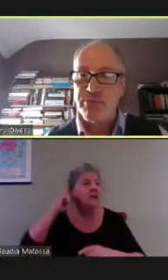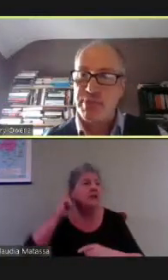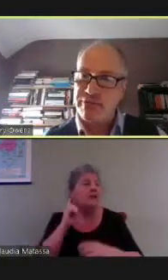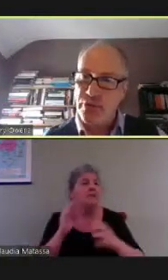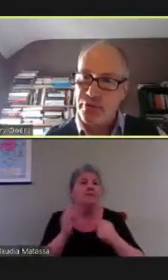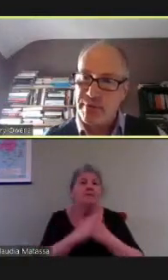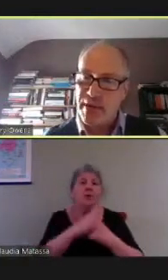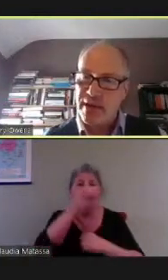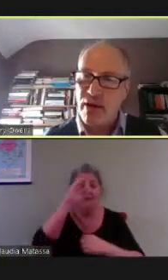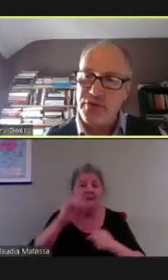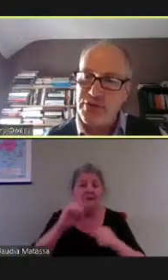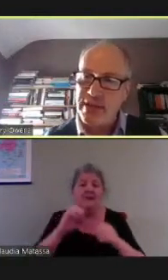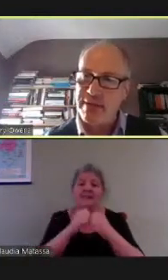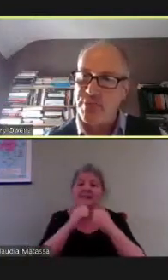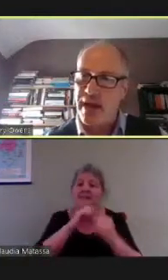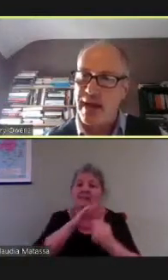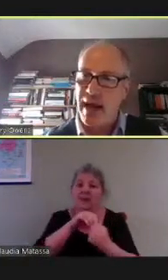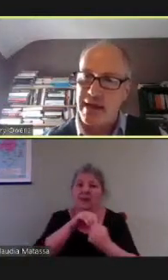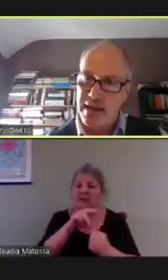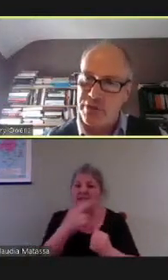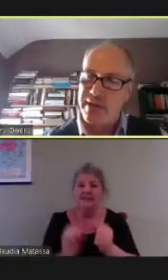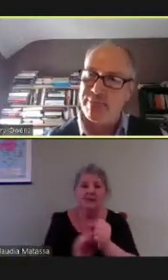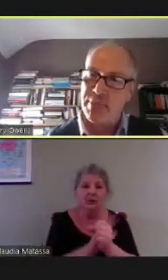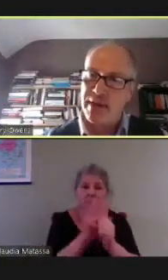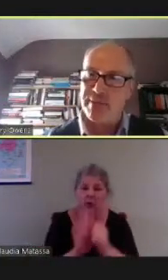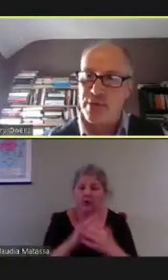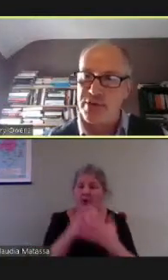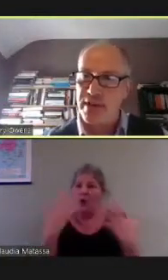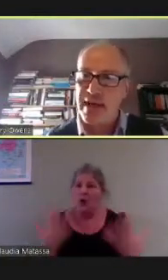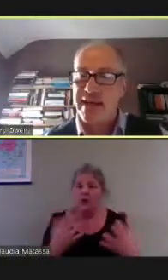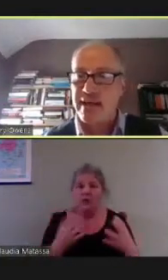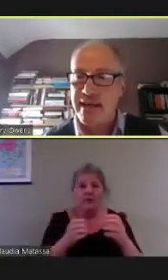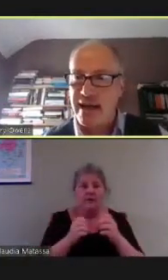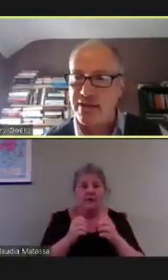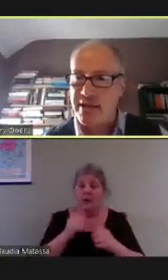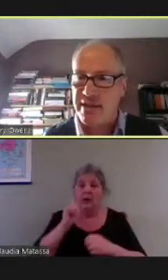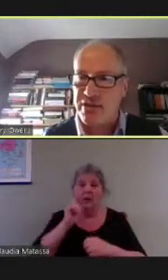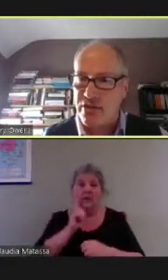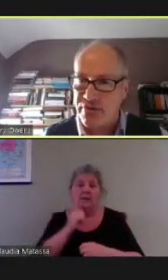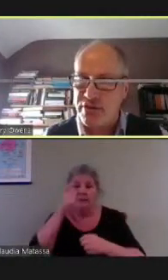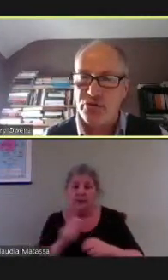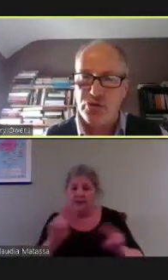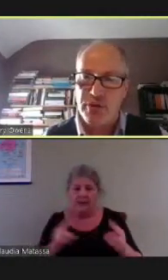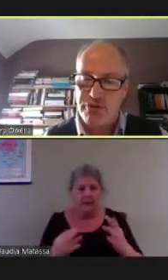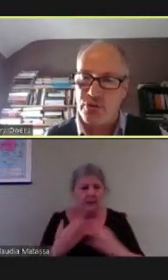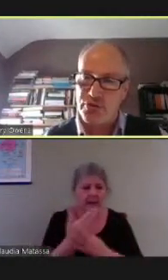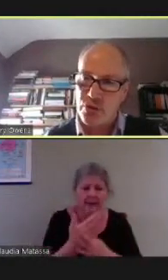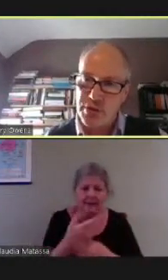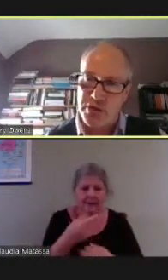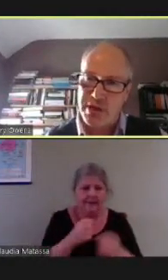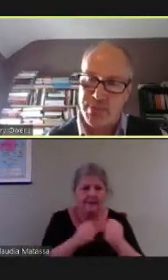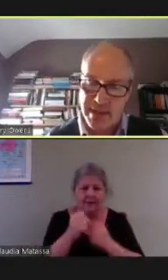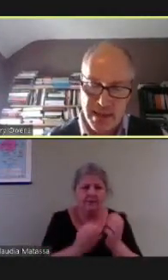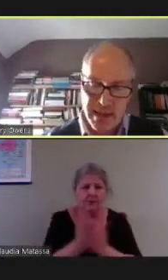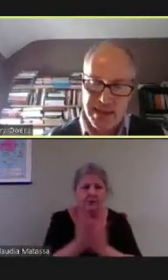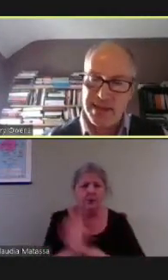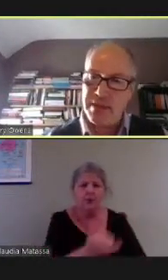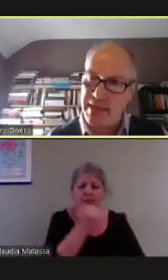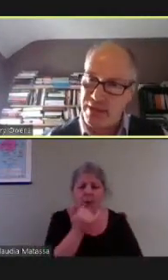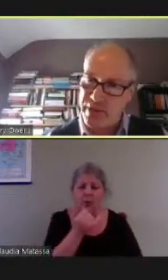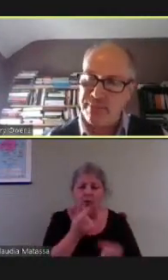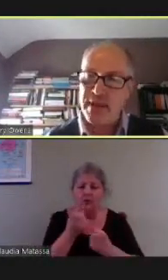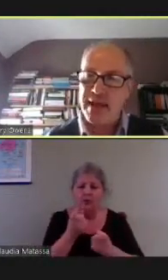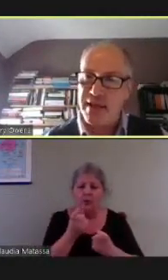COVID, are done by phone. And obviously, a hearing impaired person cannot access the service through phone. So we're going to be